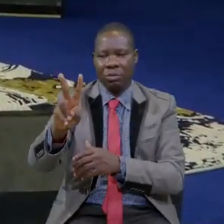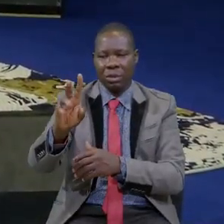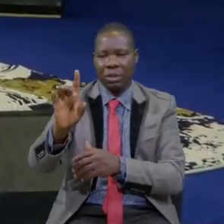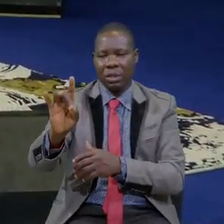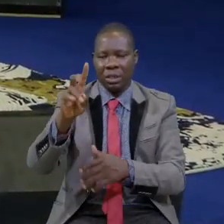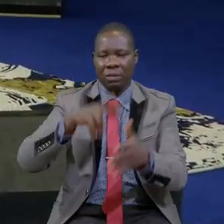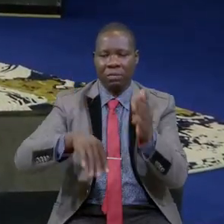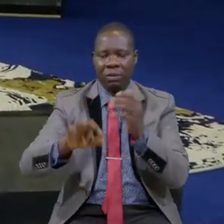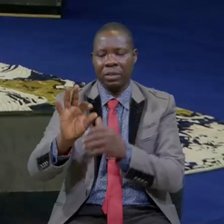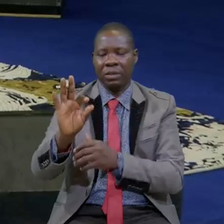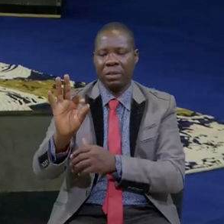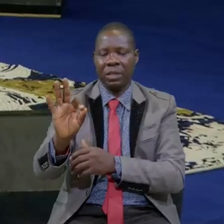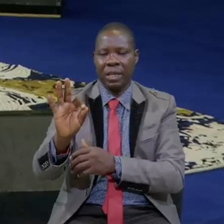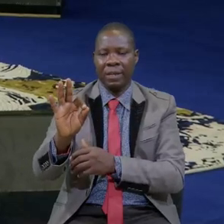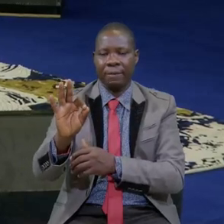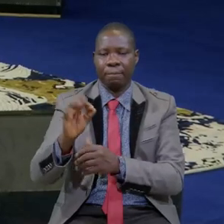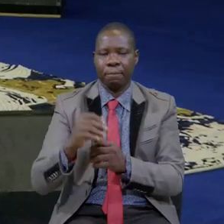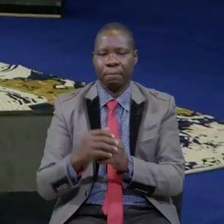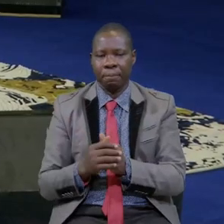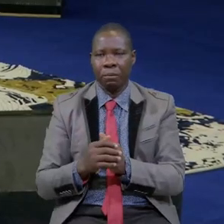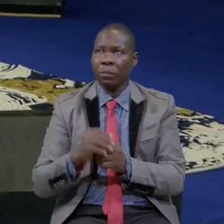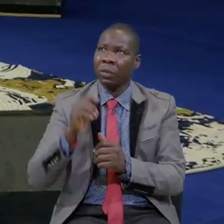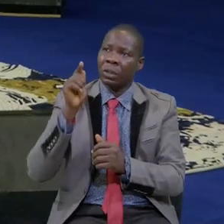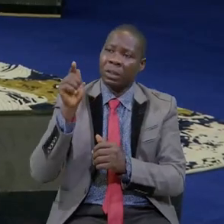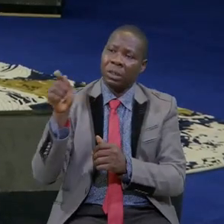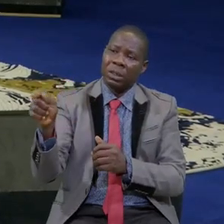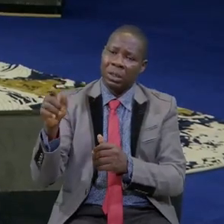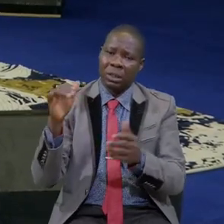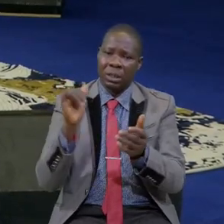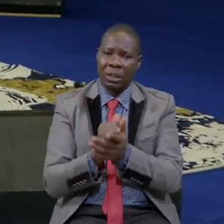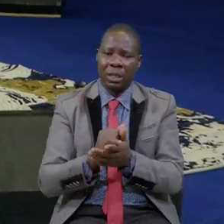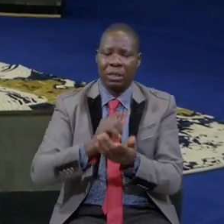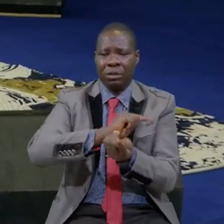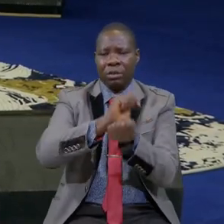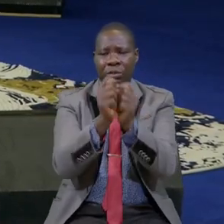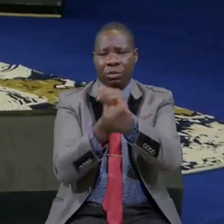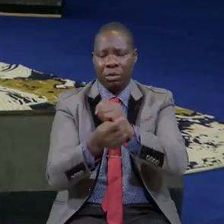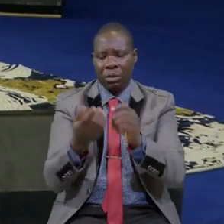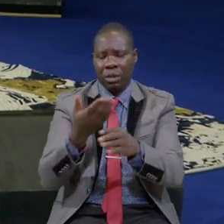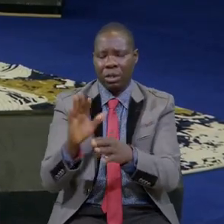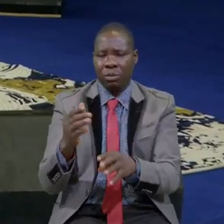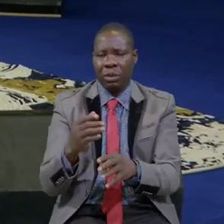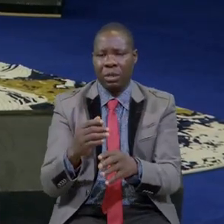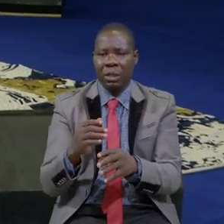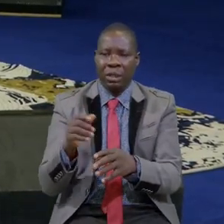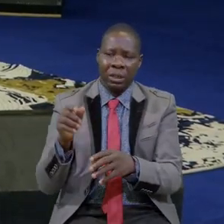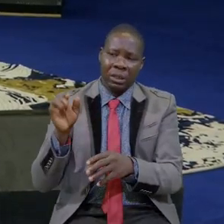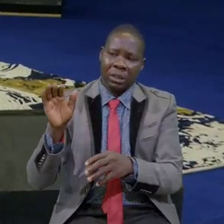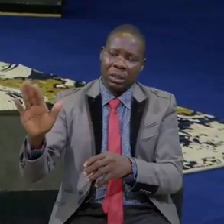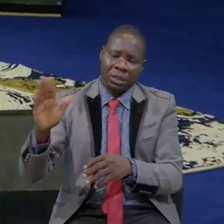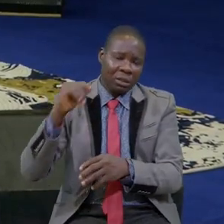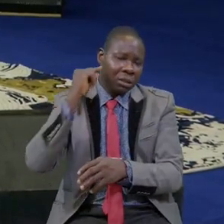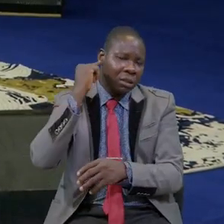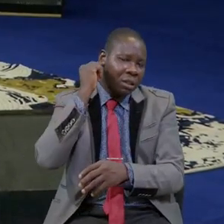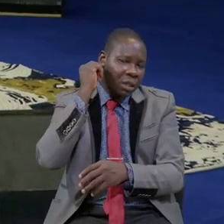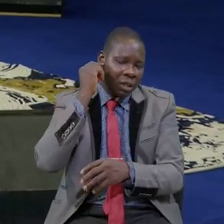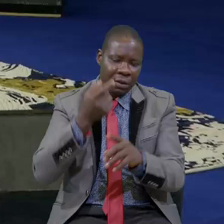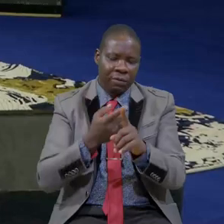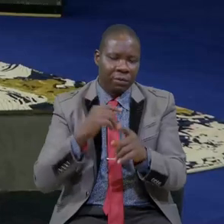28 verse 9 he that turth away his ear from